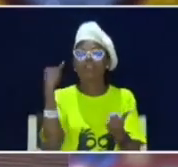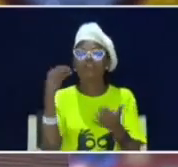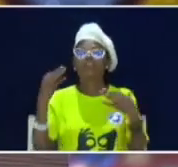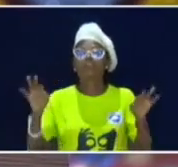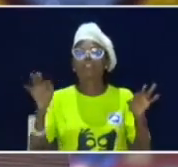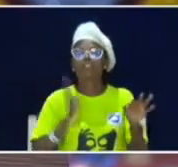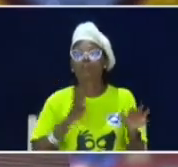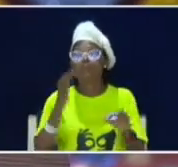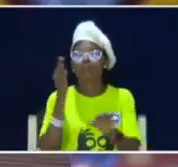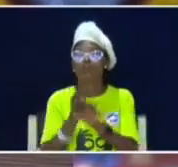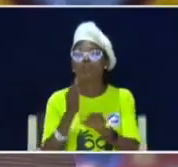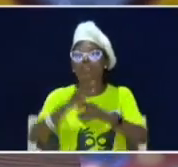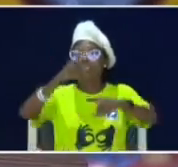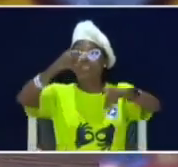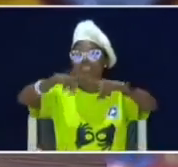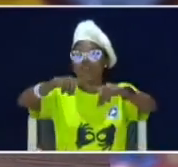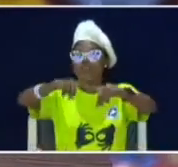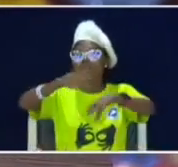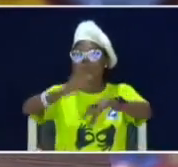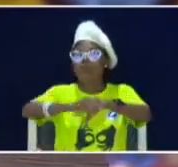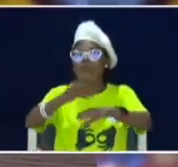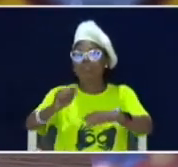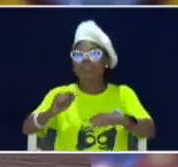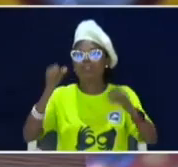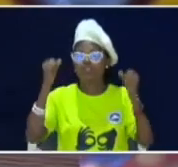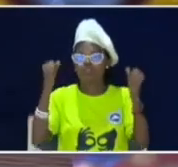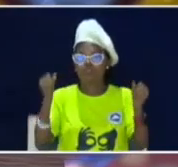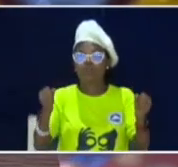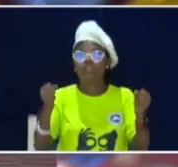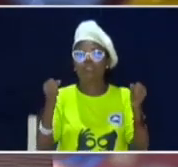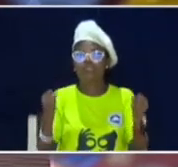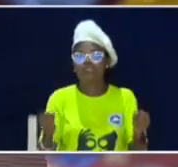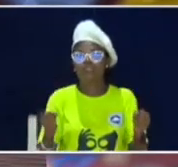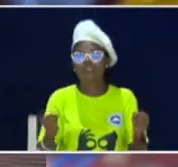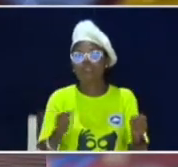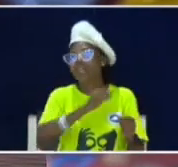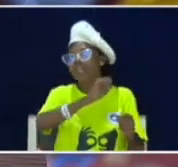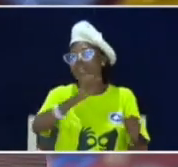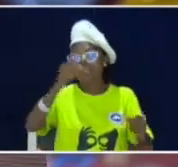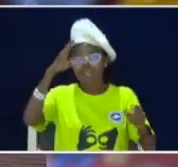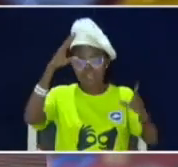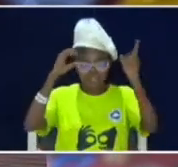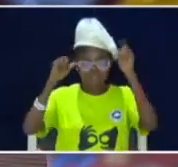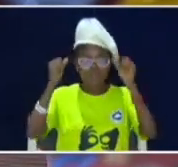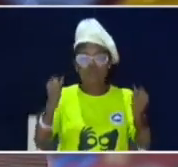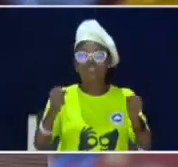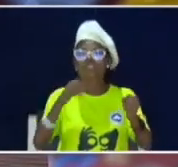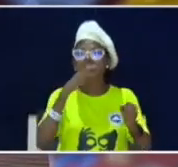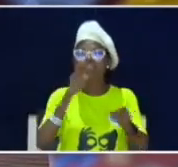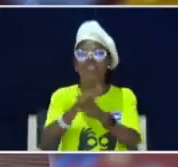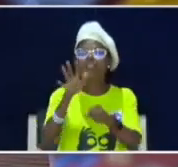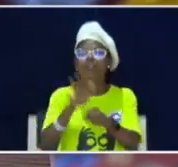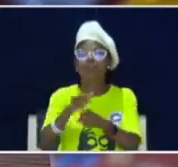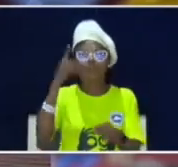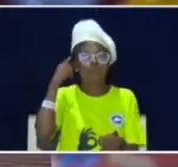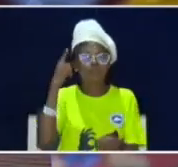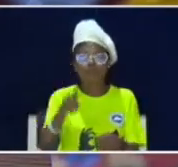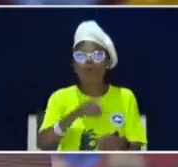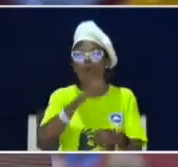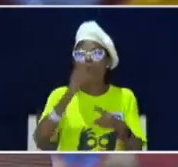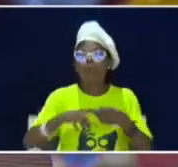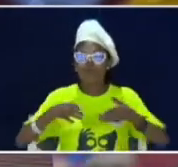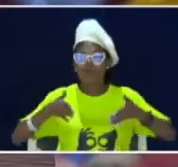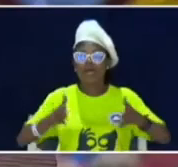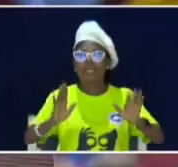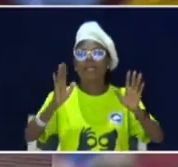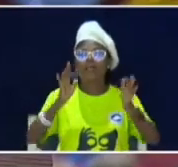wing. Depend on his strength. His strength is enough for you. When you allow Jesus to